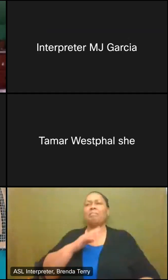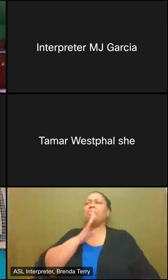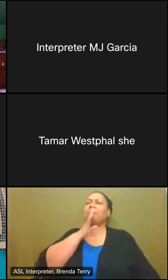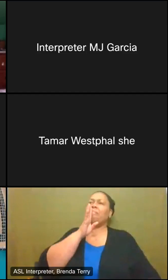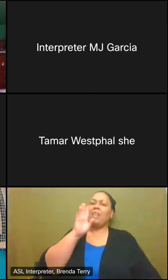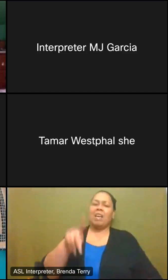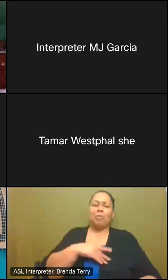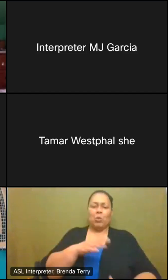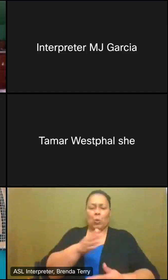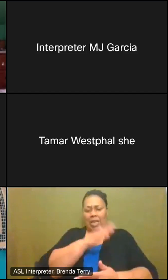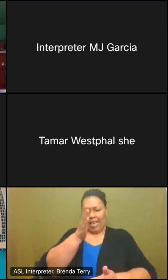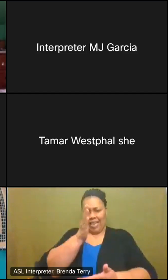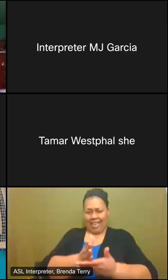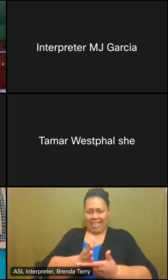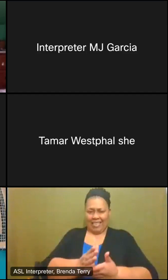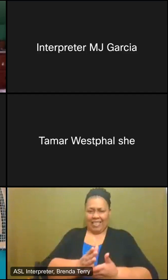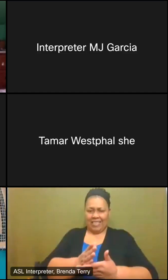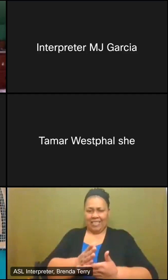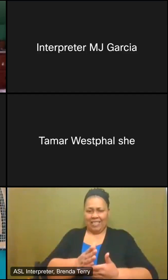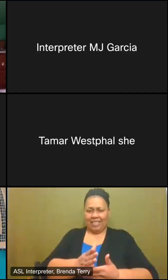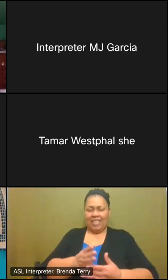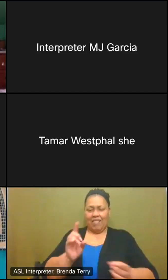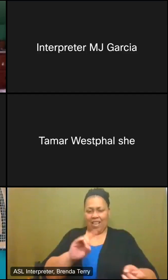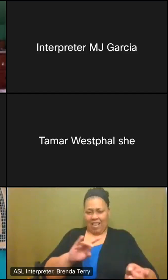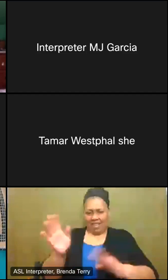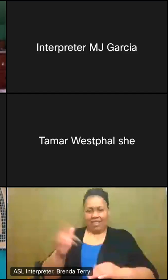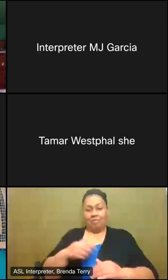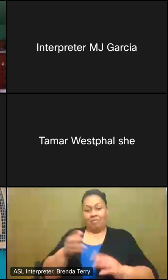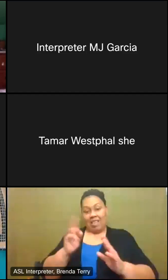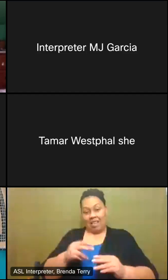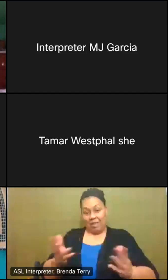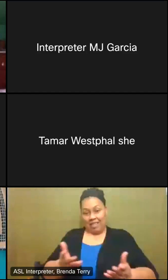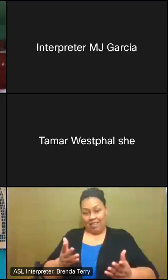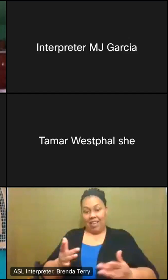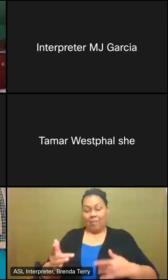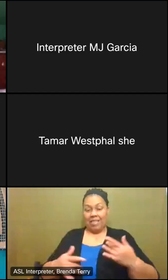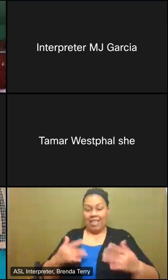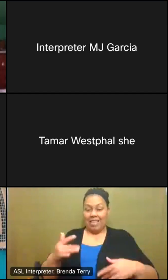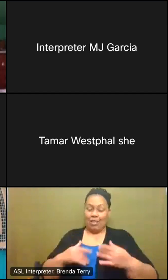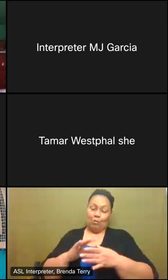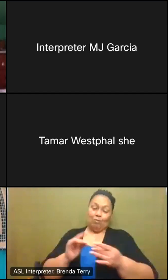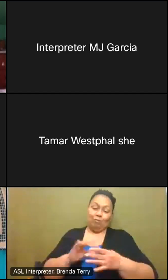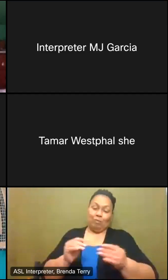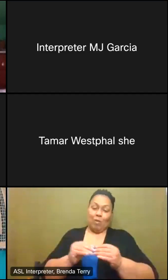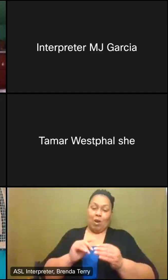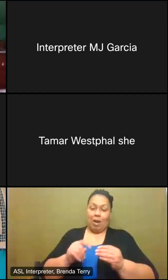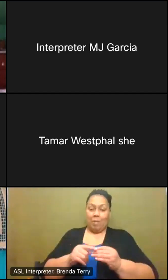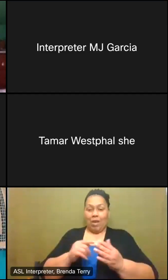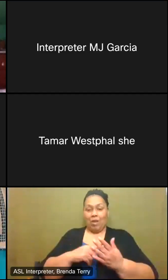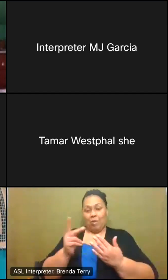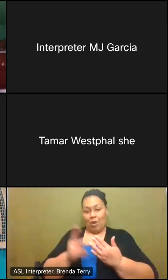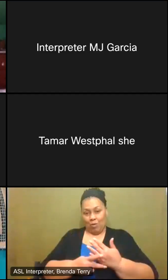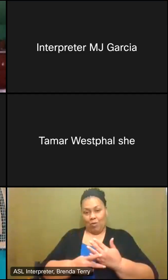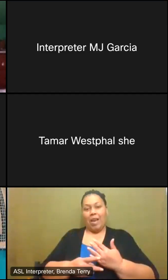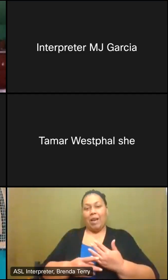partner violence. So I'm honored to be here with this panel, and I'm excited to tell you more about our programs and my experiences working with immigrant